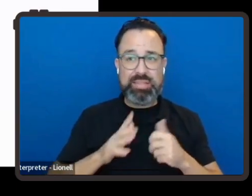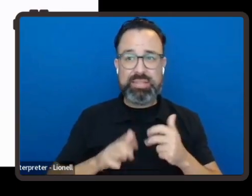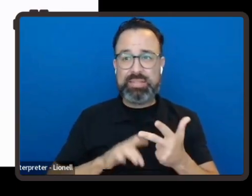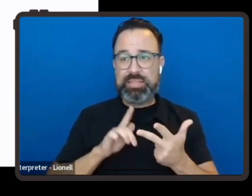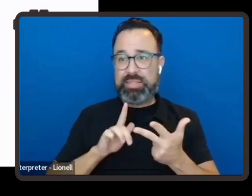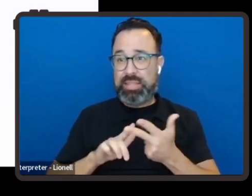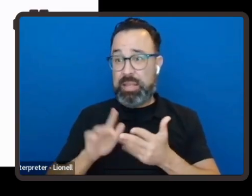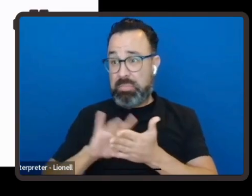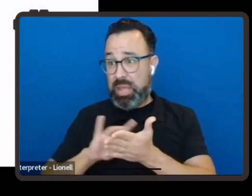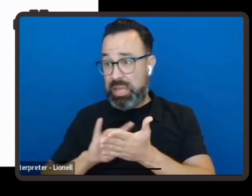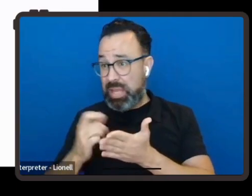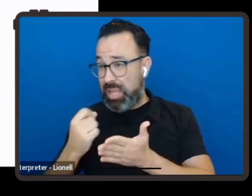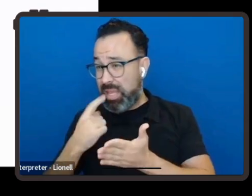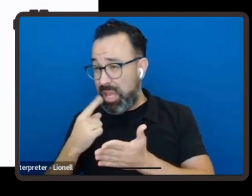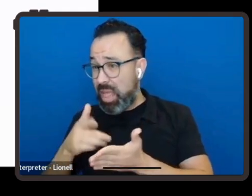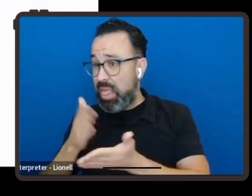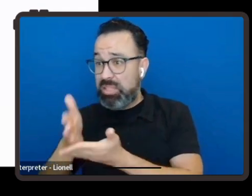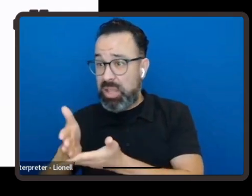taken.